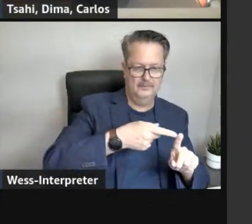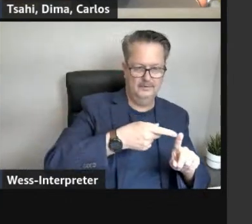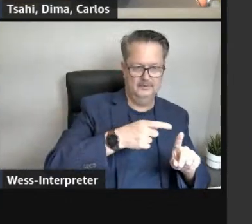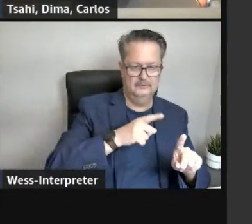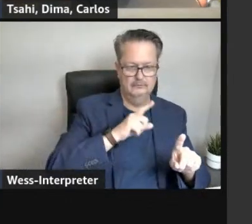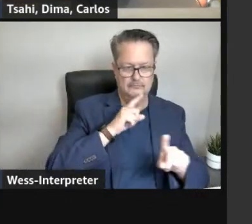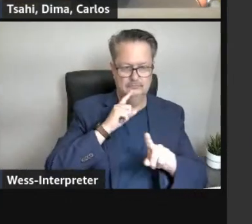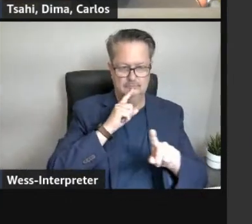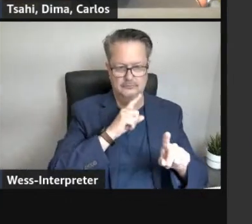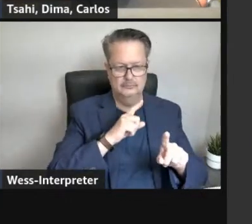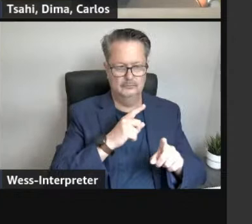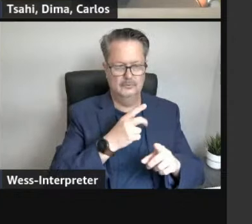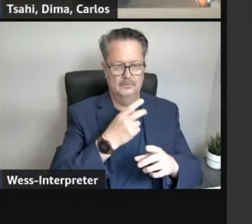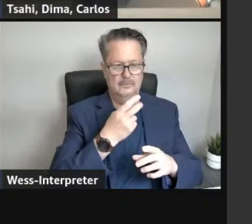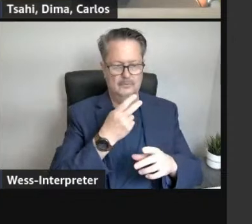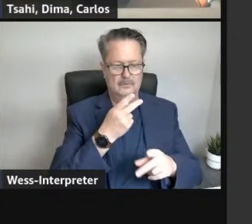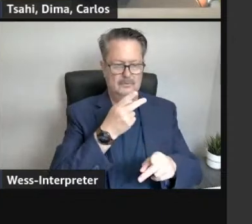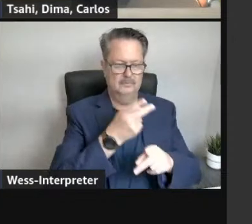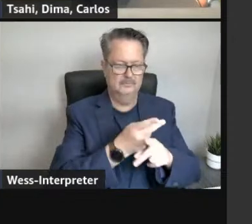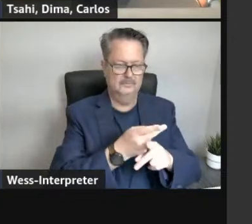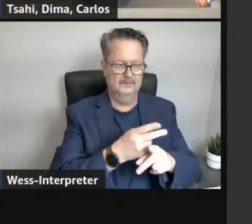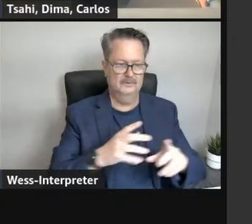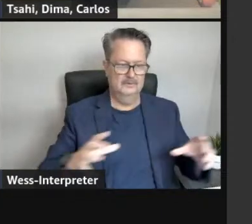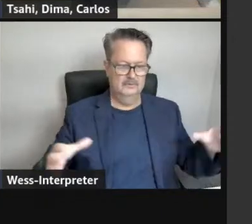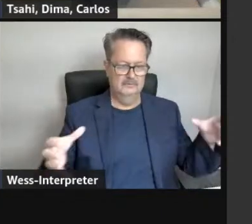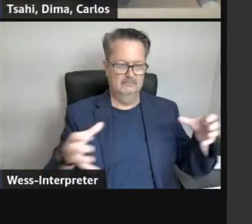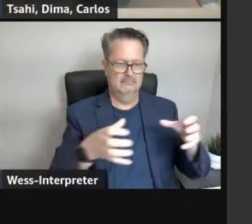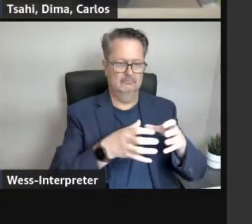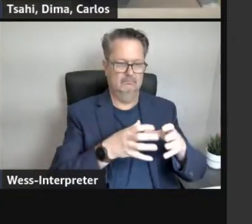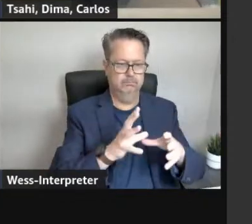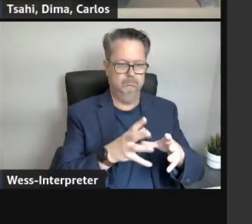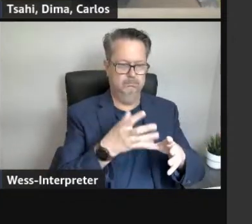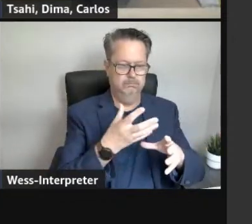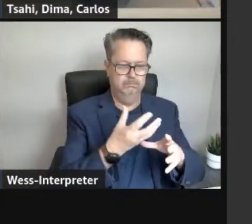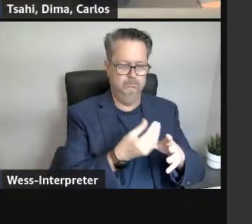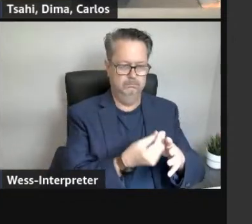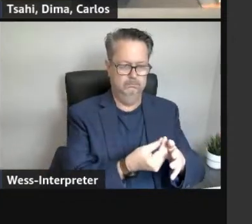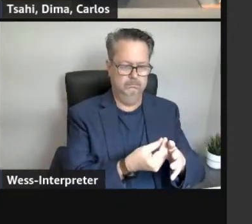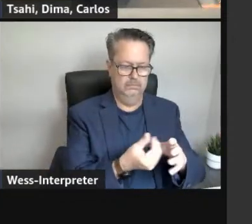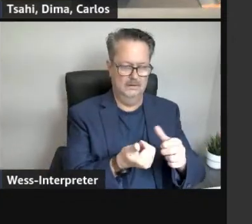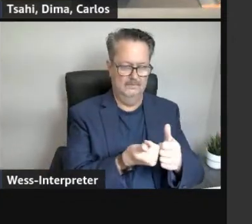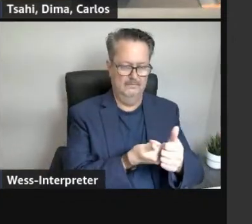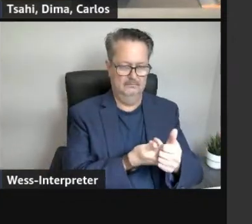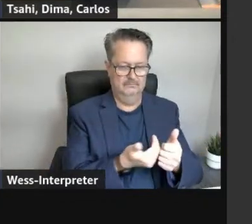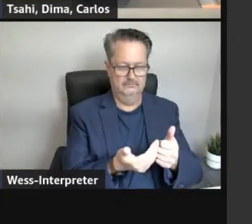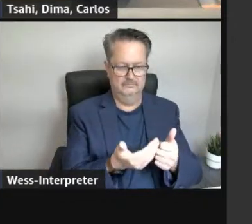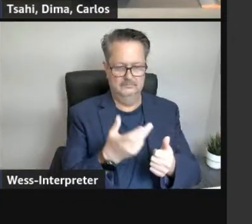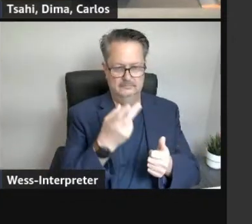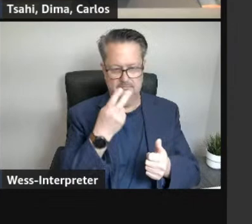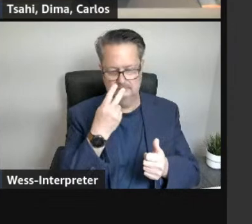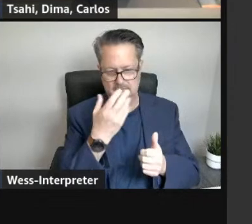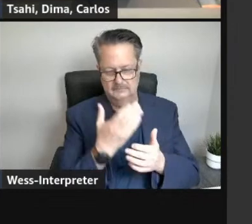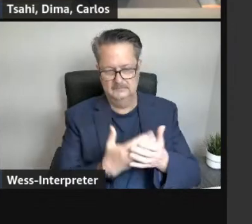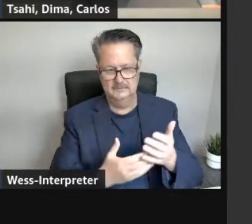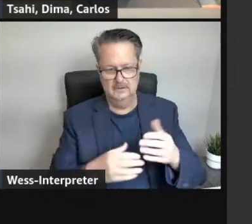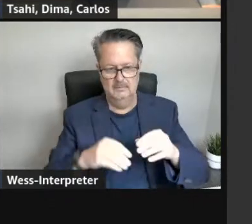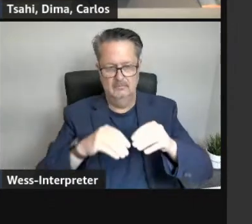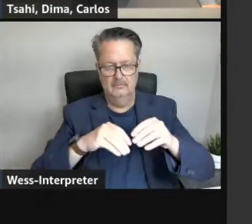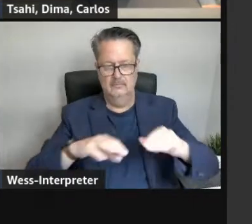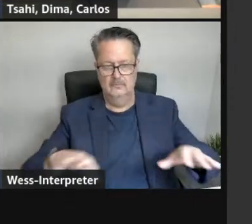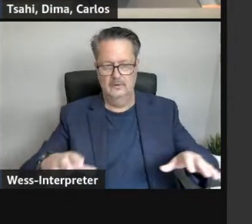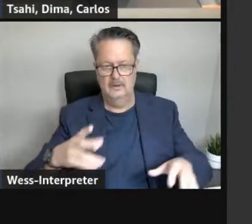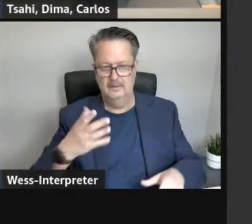repository. And within this repository, so there is a path and there is some branch here.